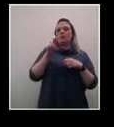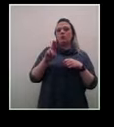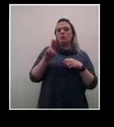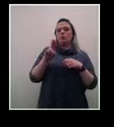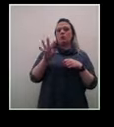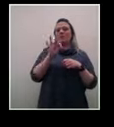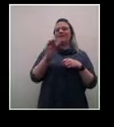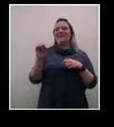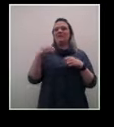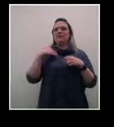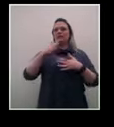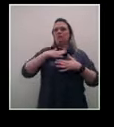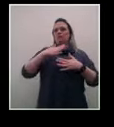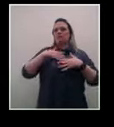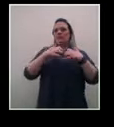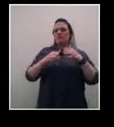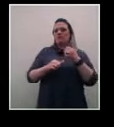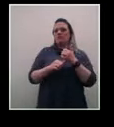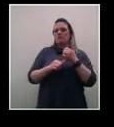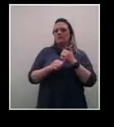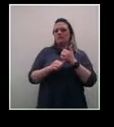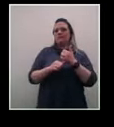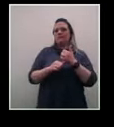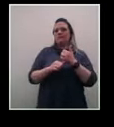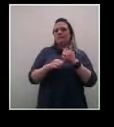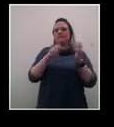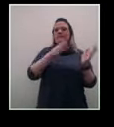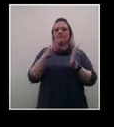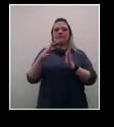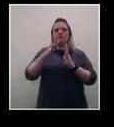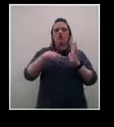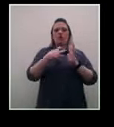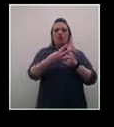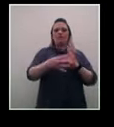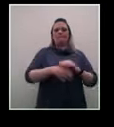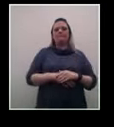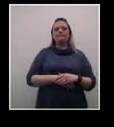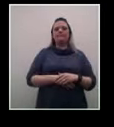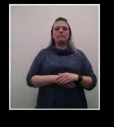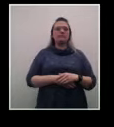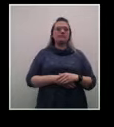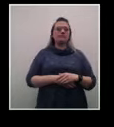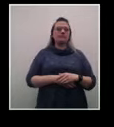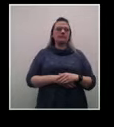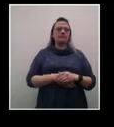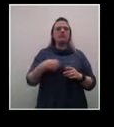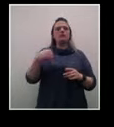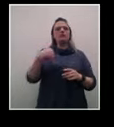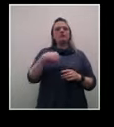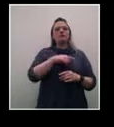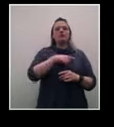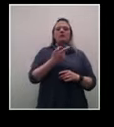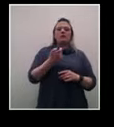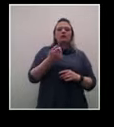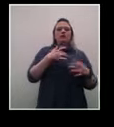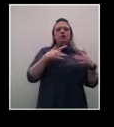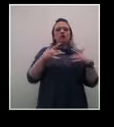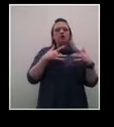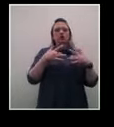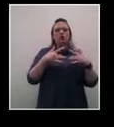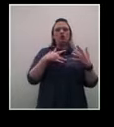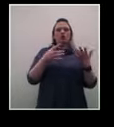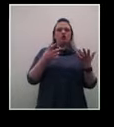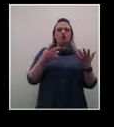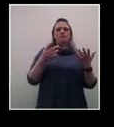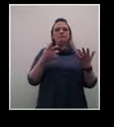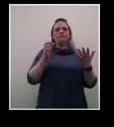airway assist. As you will see in the next chart, we are a little concerned because we've been seeing a trend for